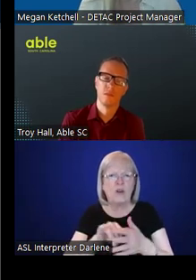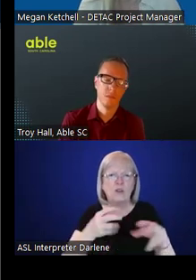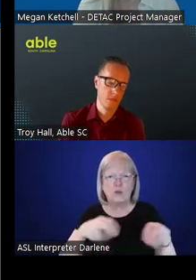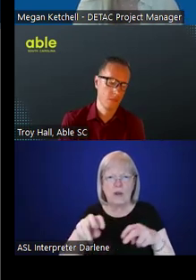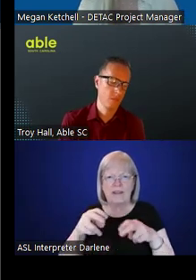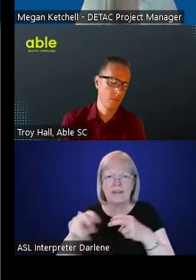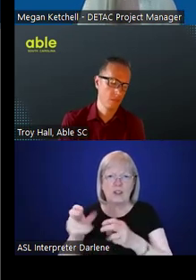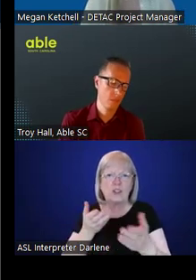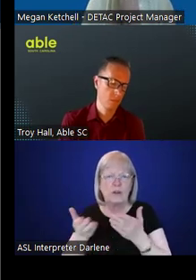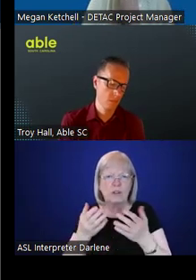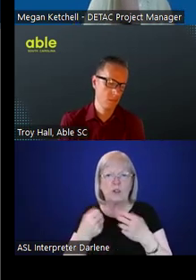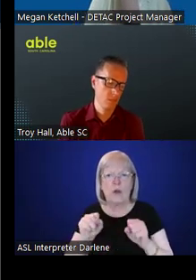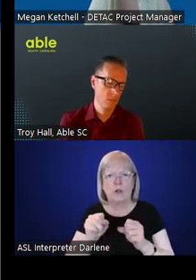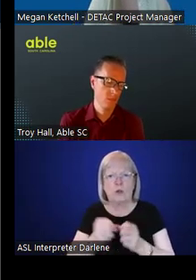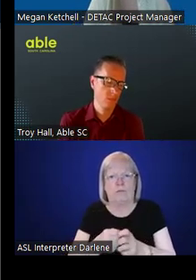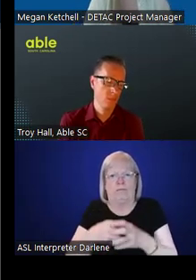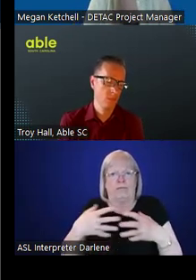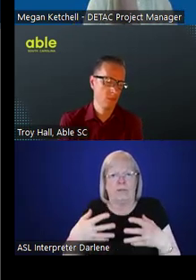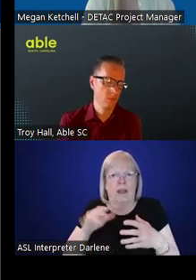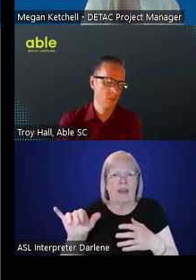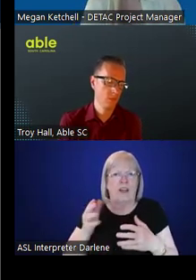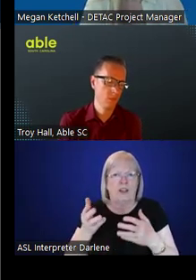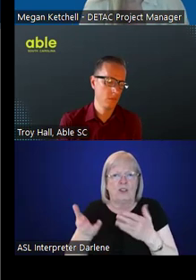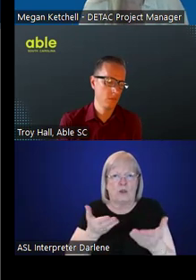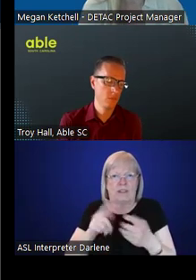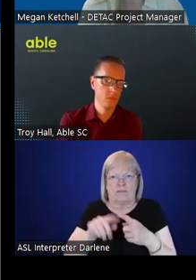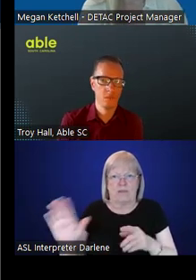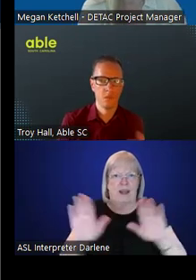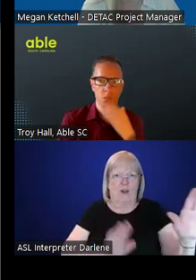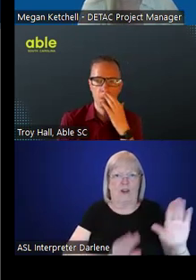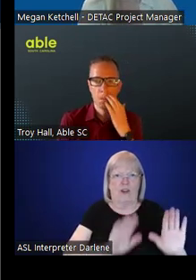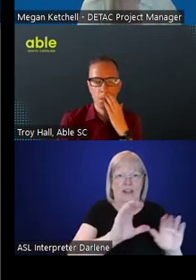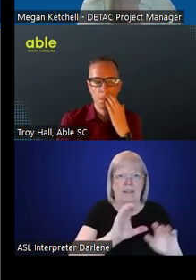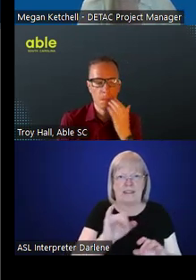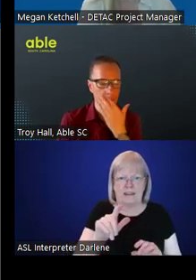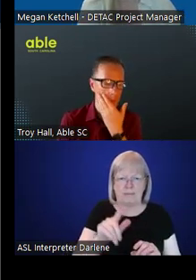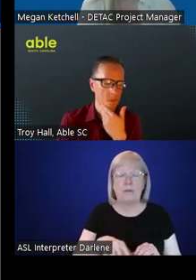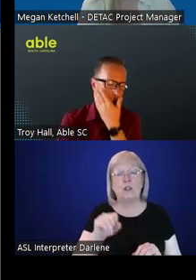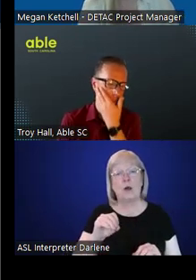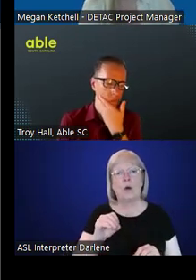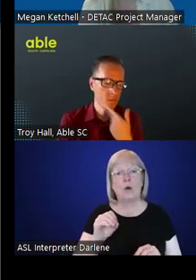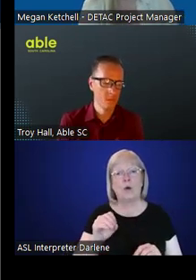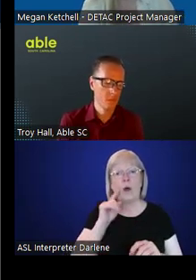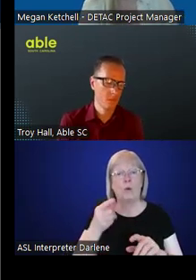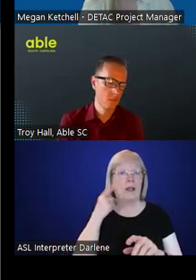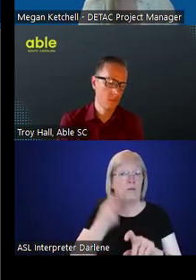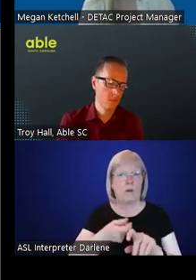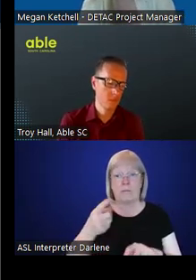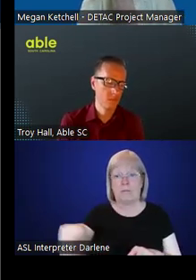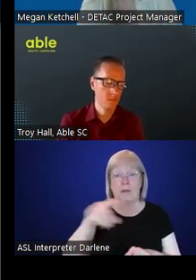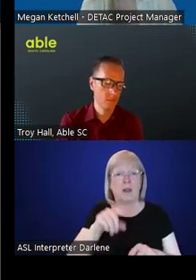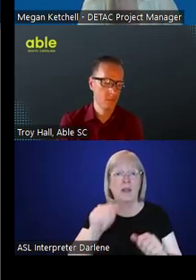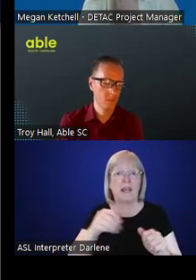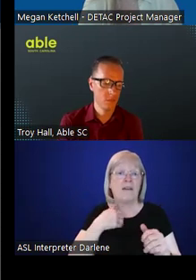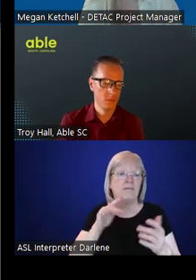or looking to build those types of services at their SIL. So what you're going to get from this community is access to our team